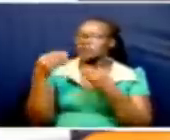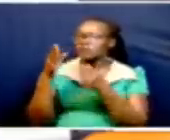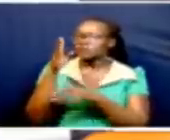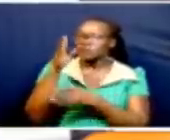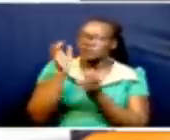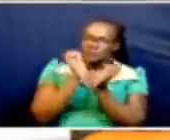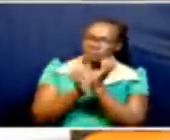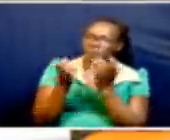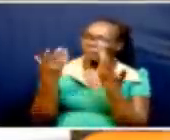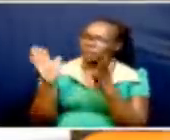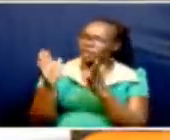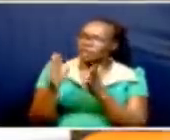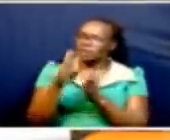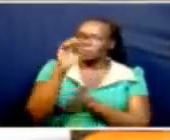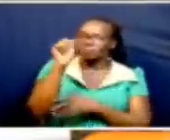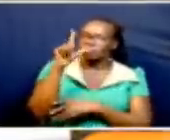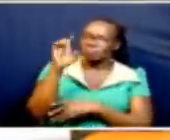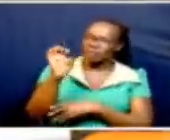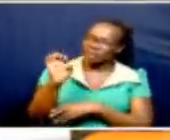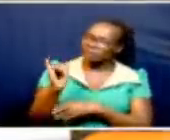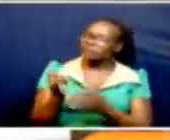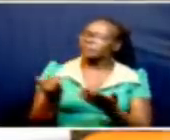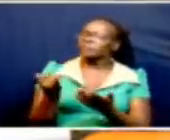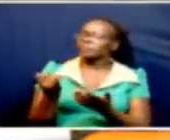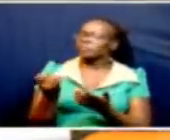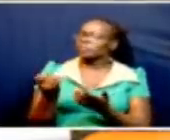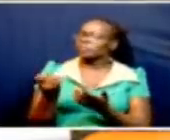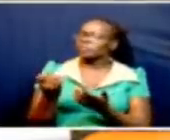bail. That's a constitutional right, eh? Jeff,